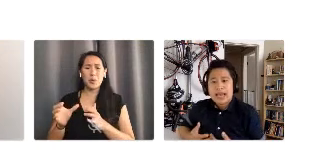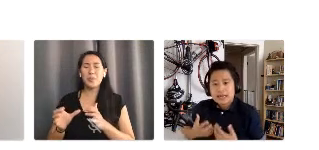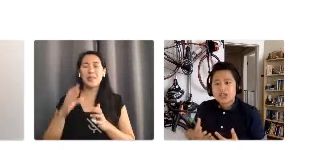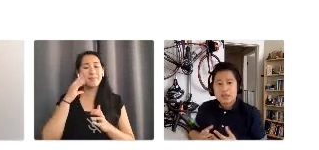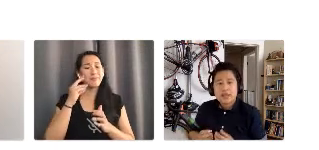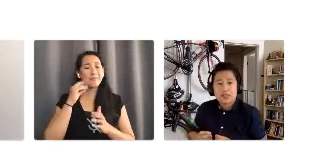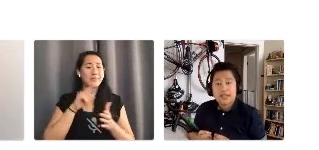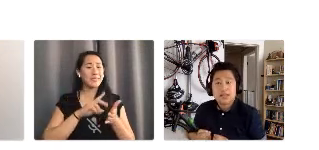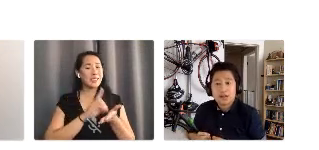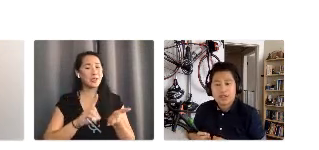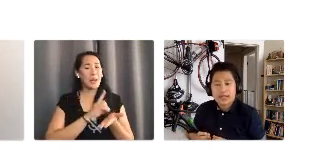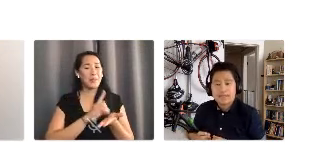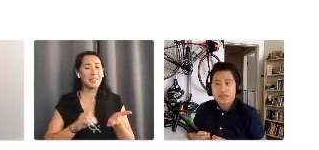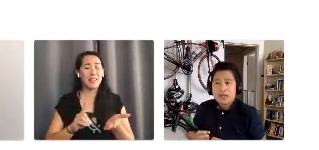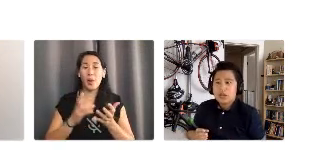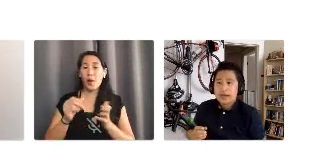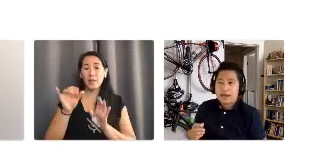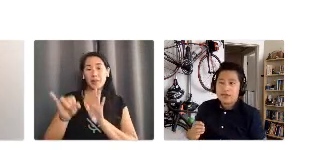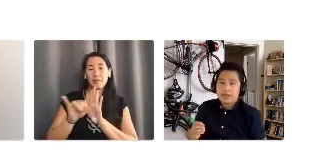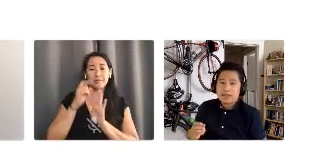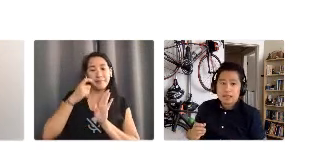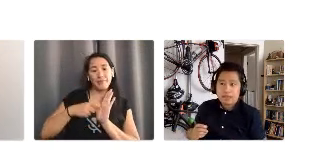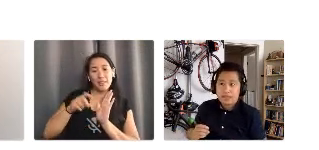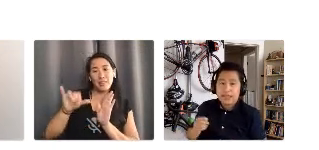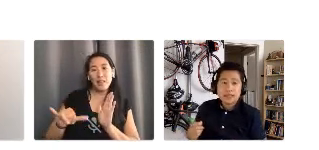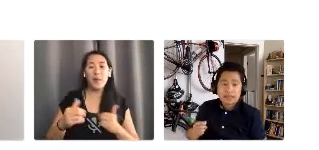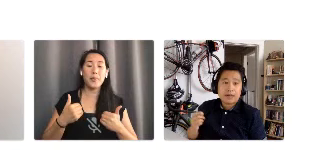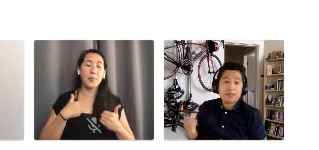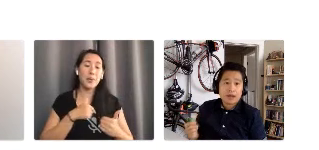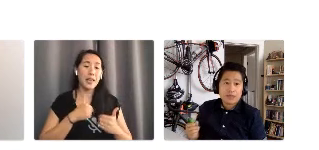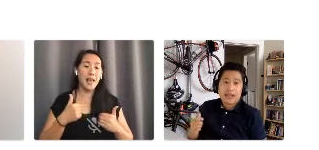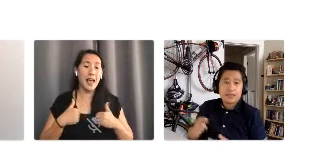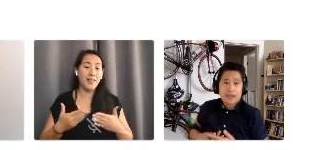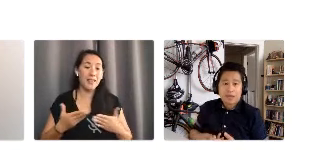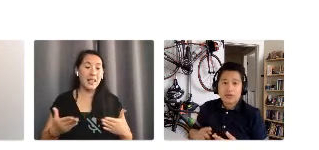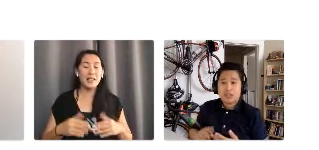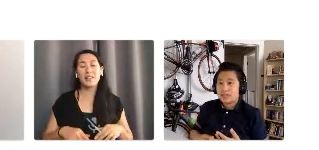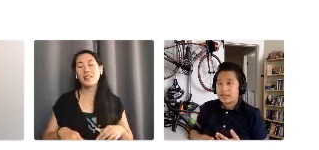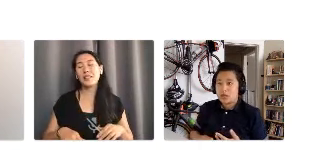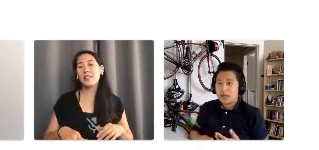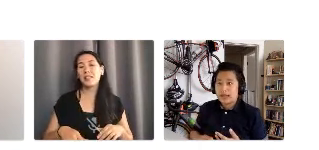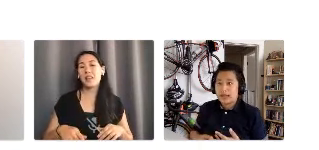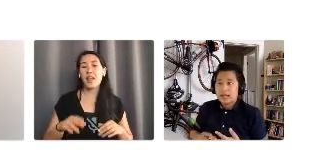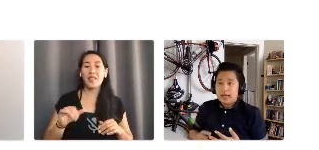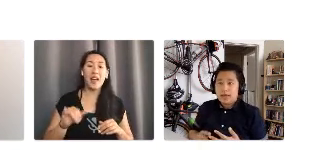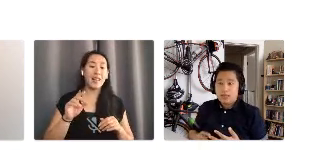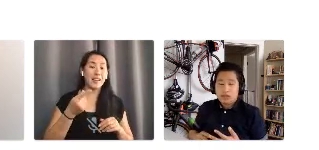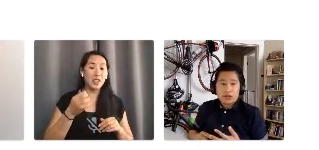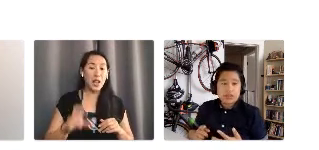discrimination, and I just want to make sure to acknowledge that. We have things in and above ethnic background, gender,